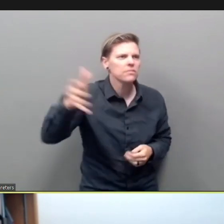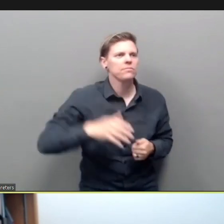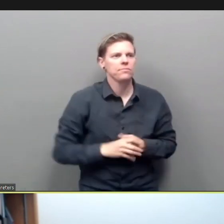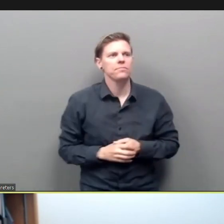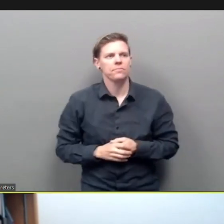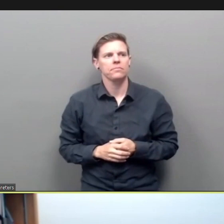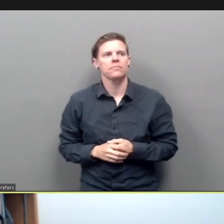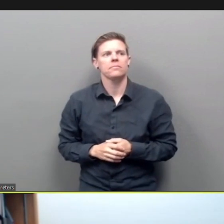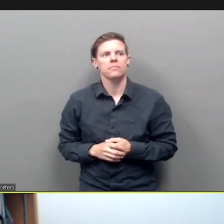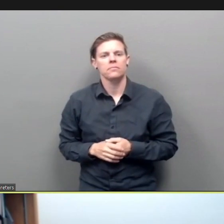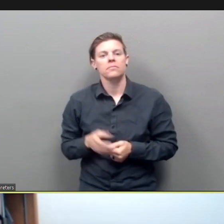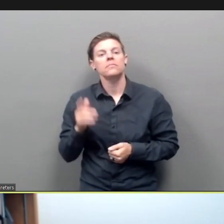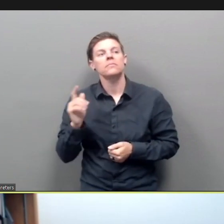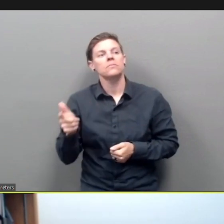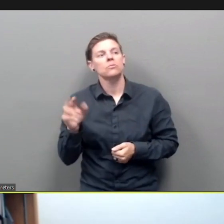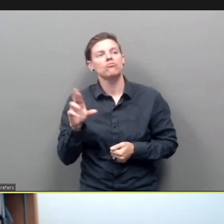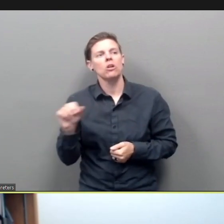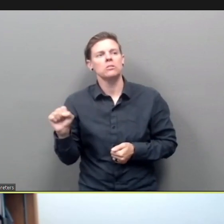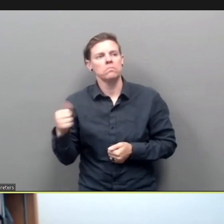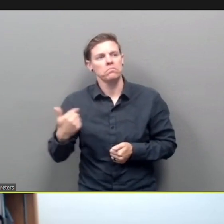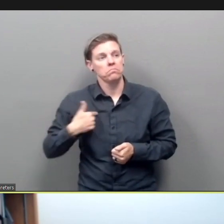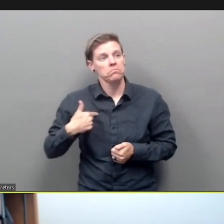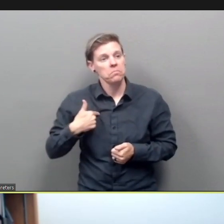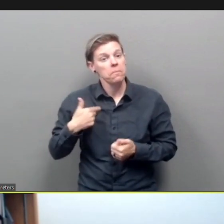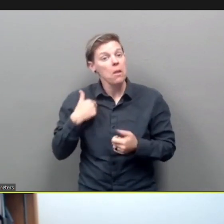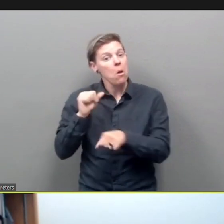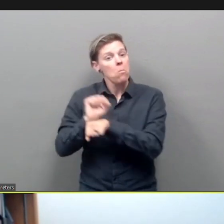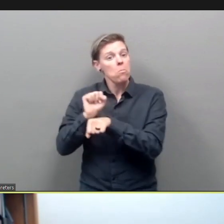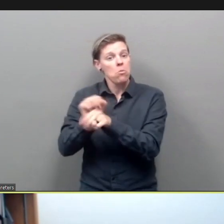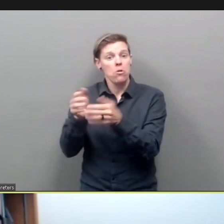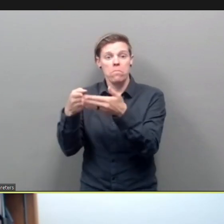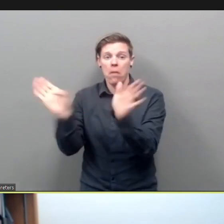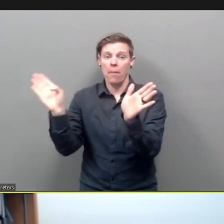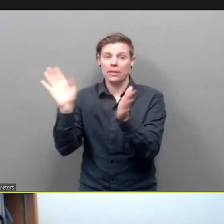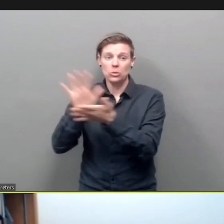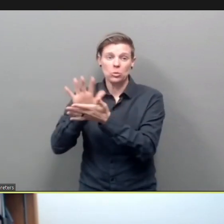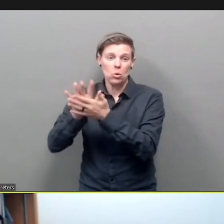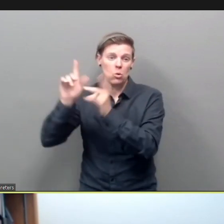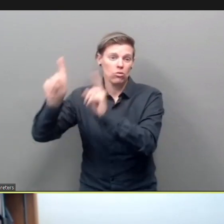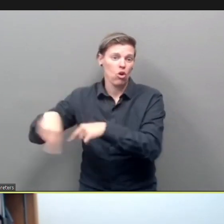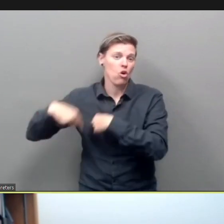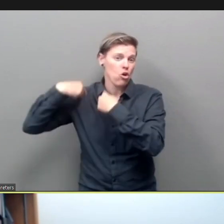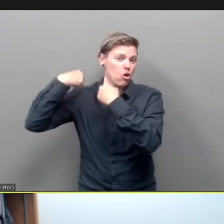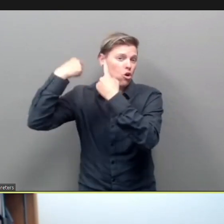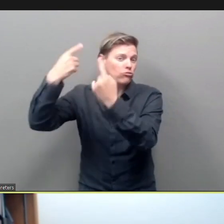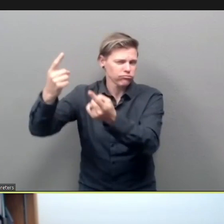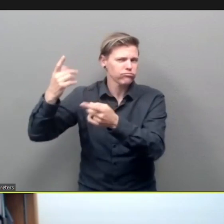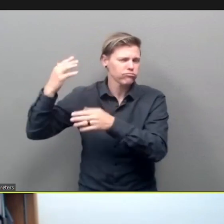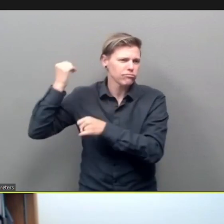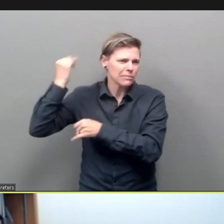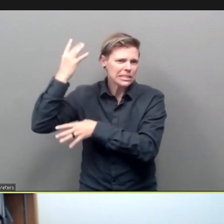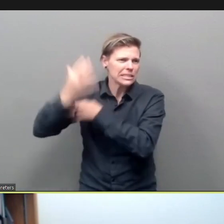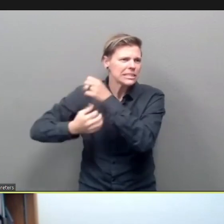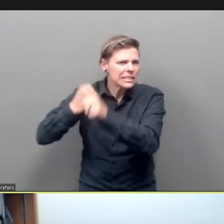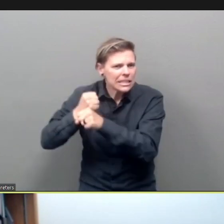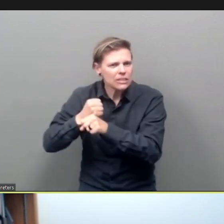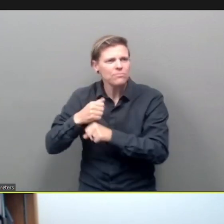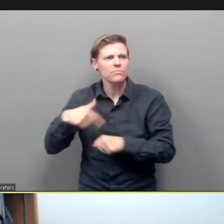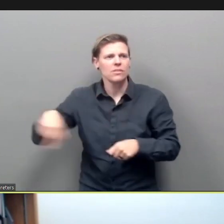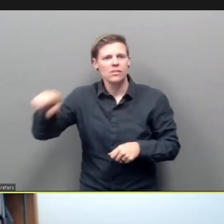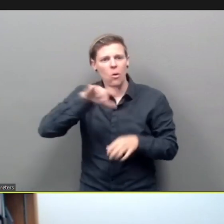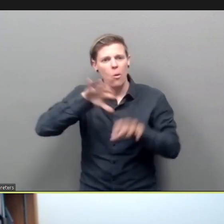in public health a long time and have worked in the United States and globally. And I'll just